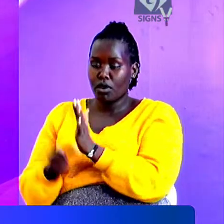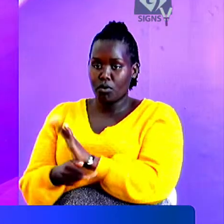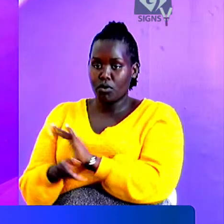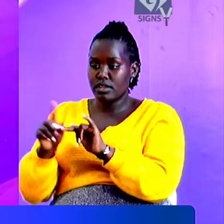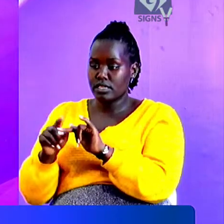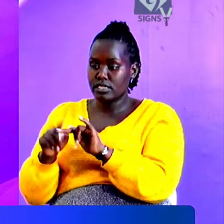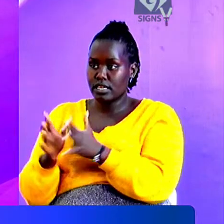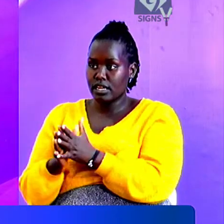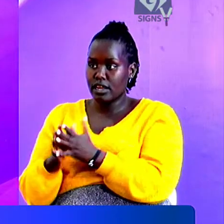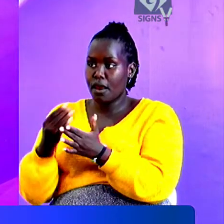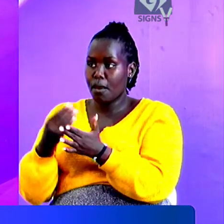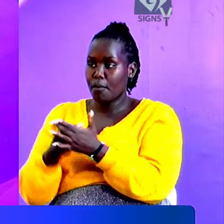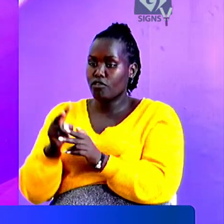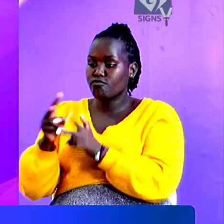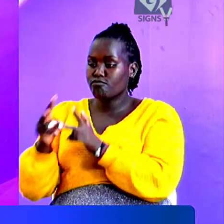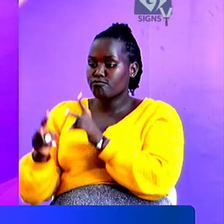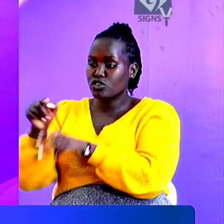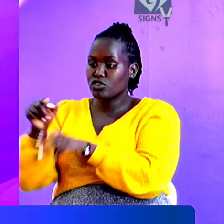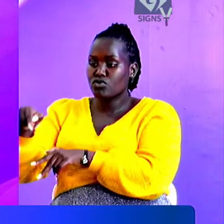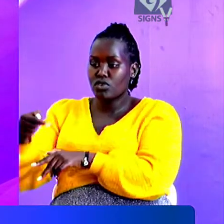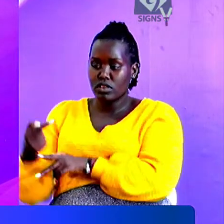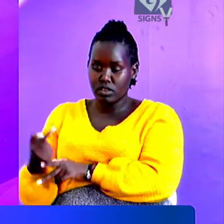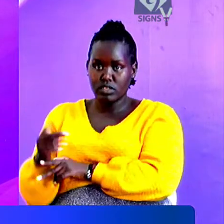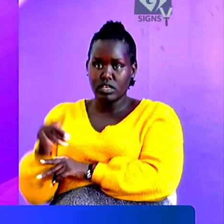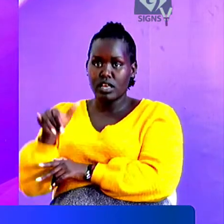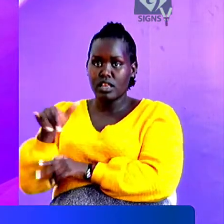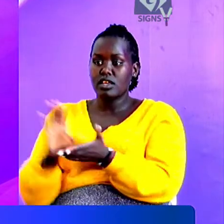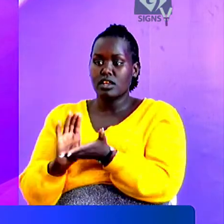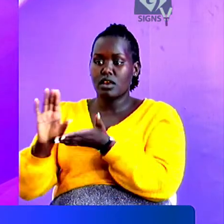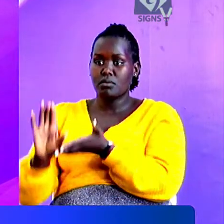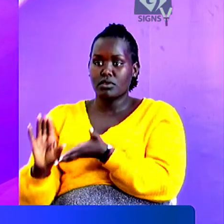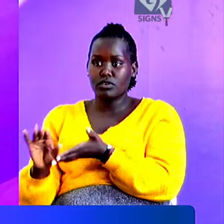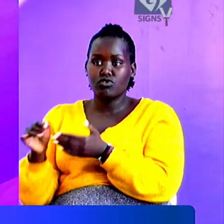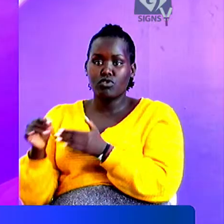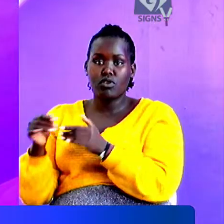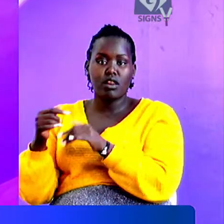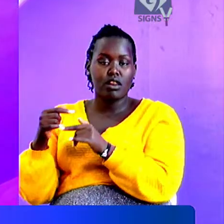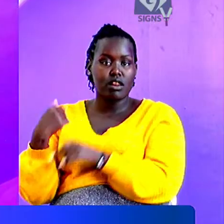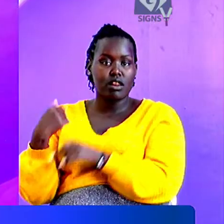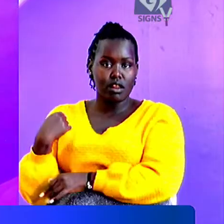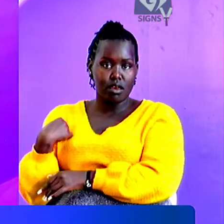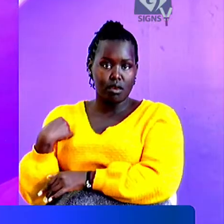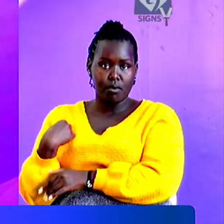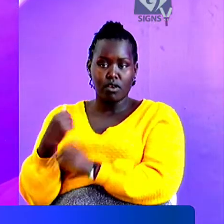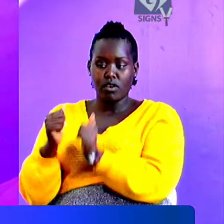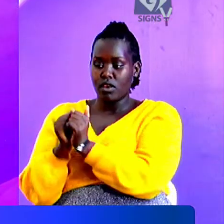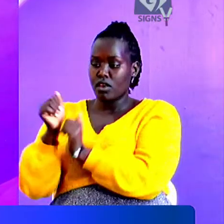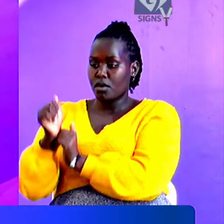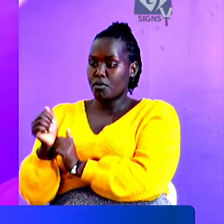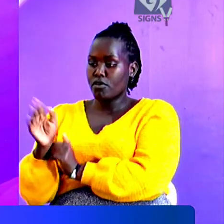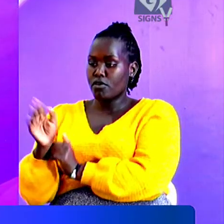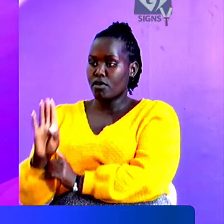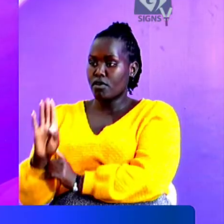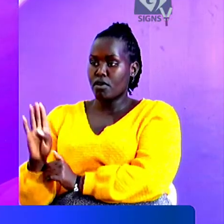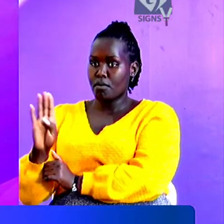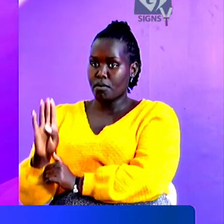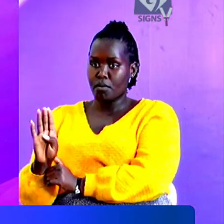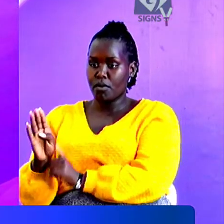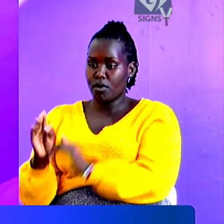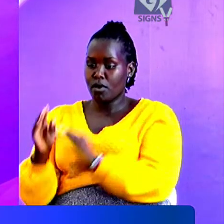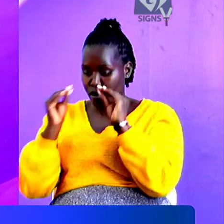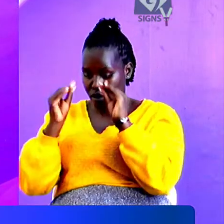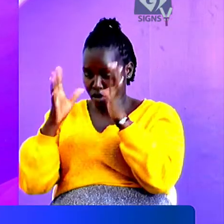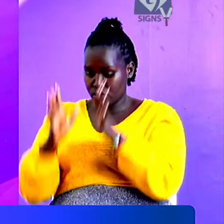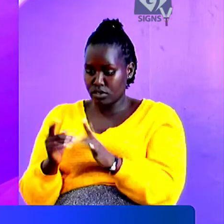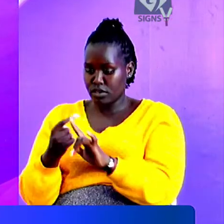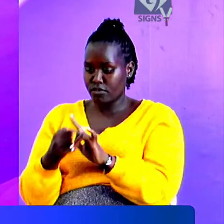of 22,000. All right. That capitation figure. We have about 15 million students or pupils from pre-primary